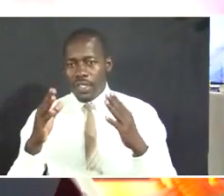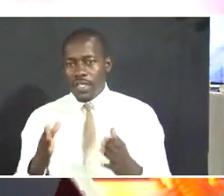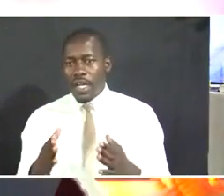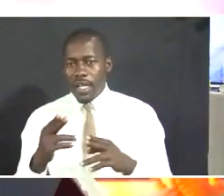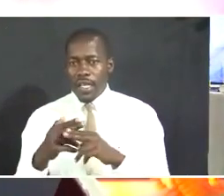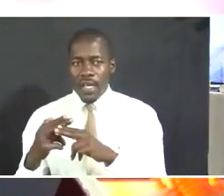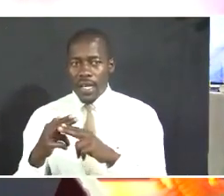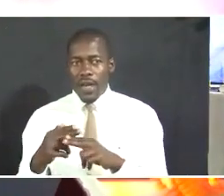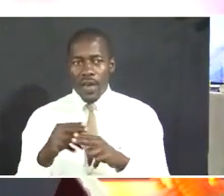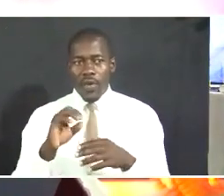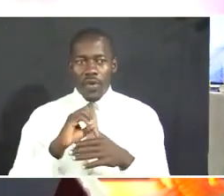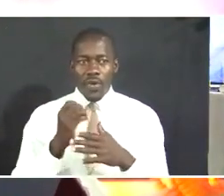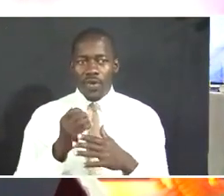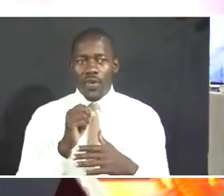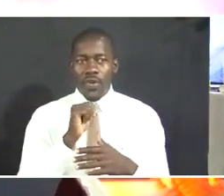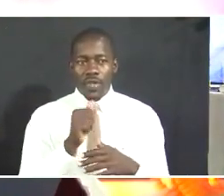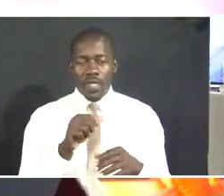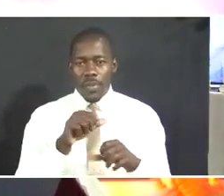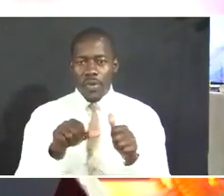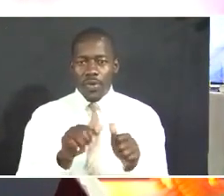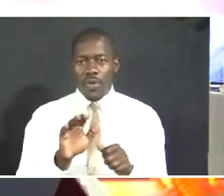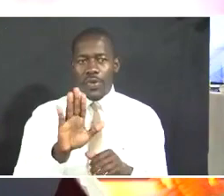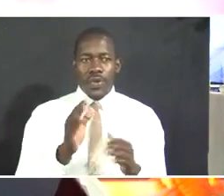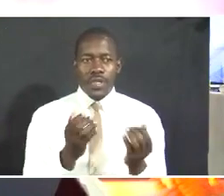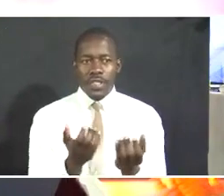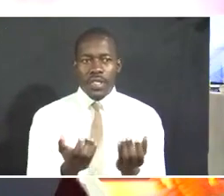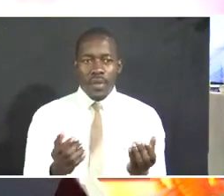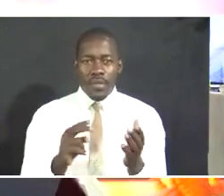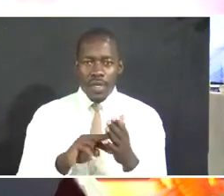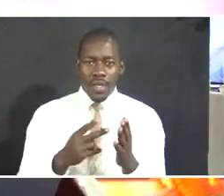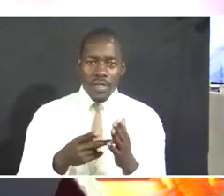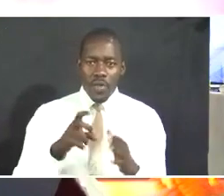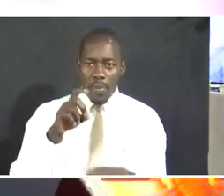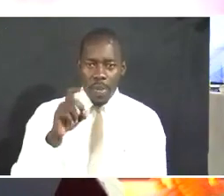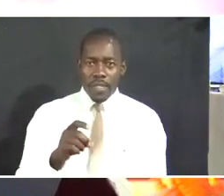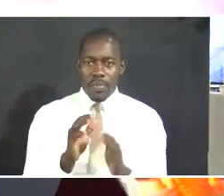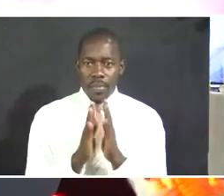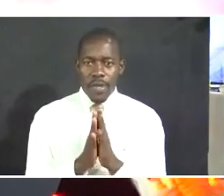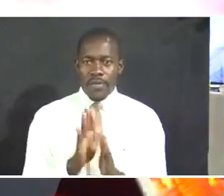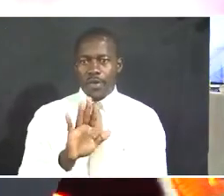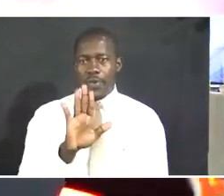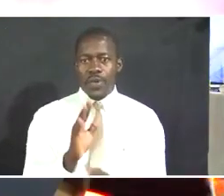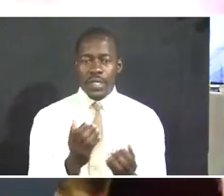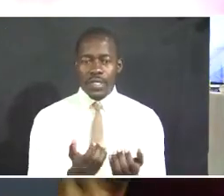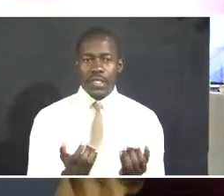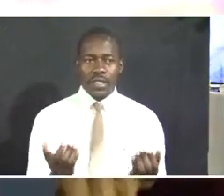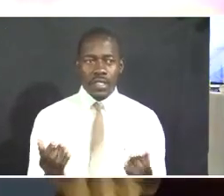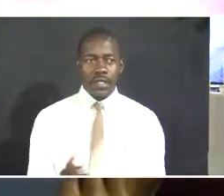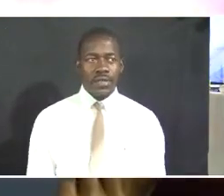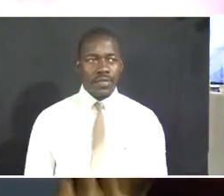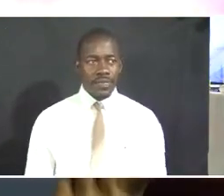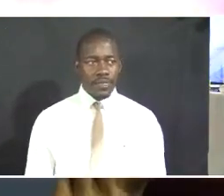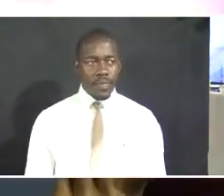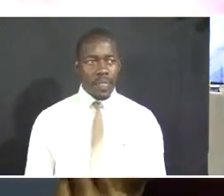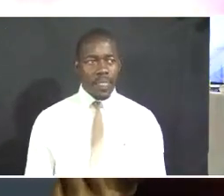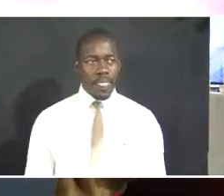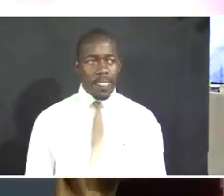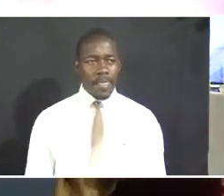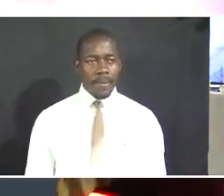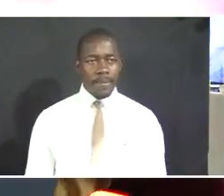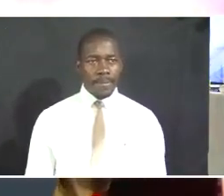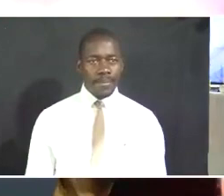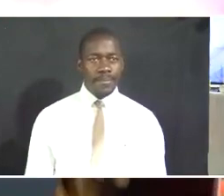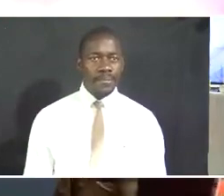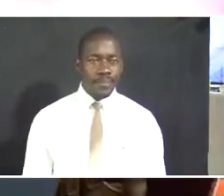about the children's affairs and so on? You must keep them in prayers. The Lord may sanctify them as they continue. Other challenges that we